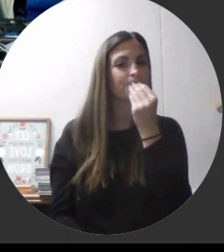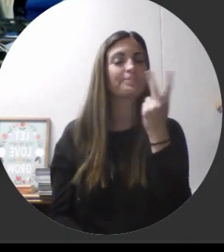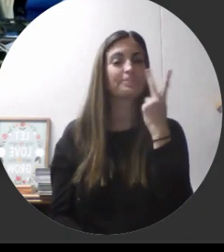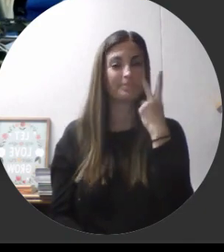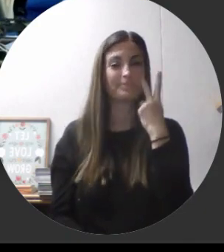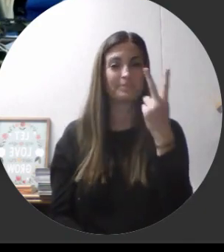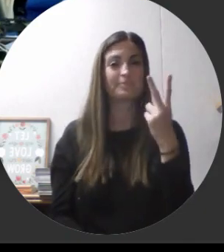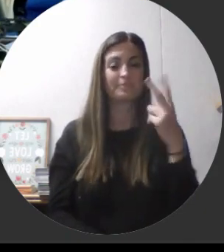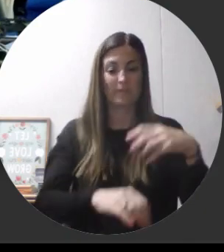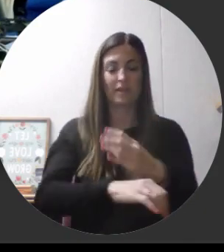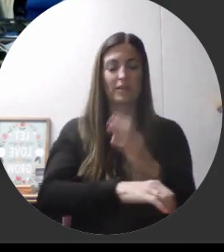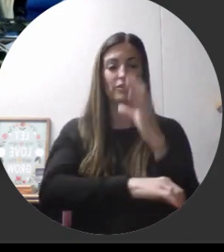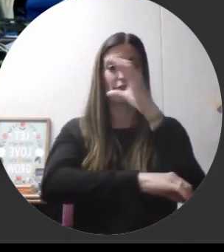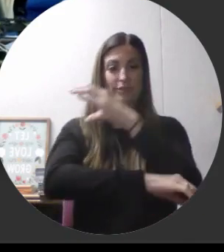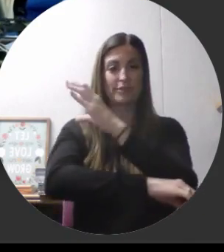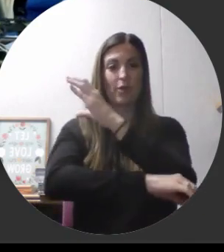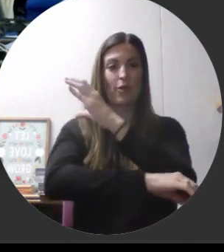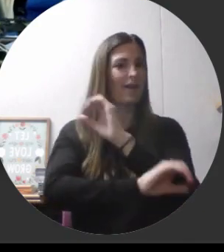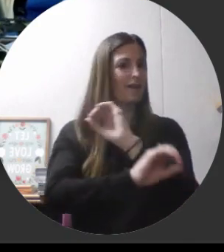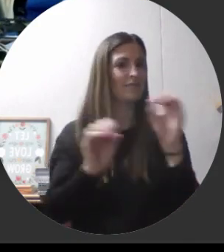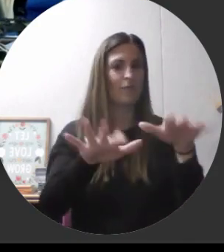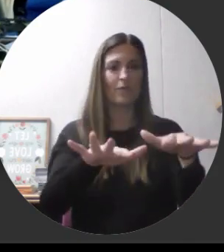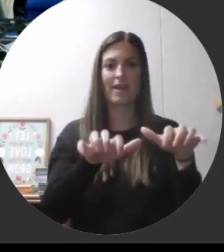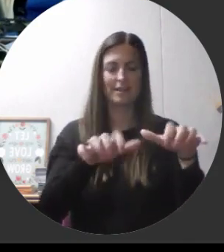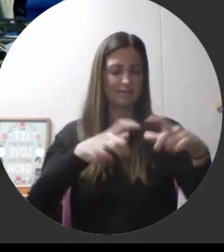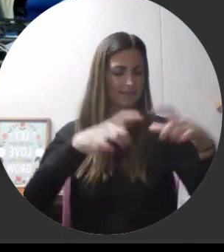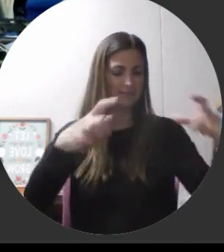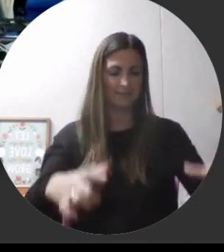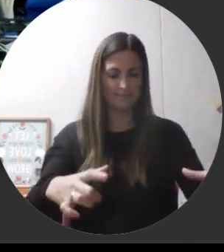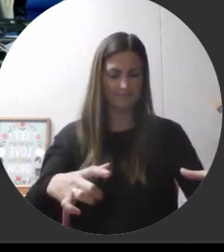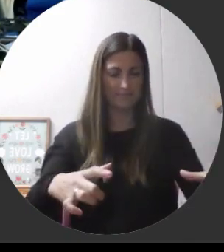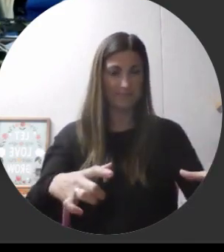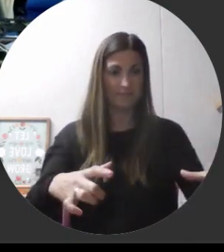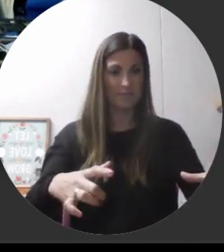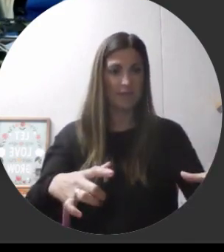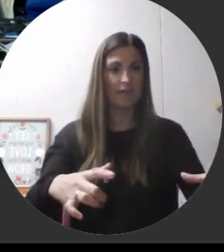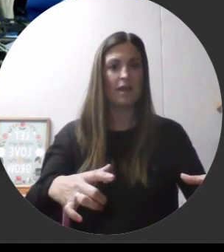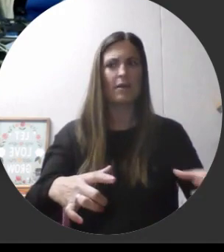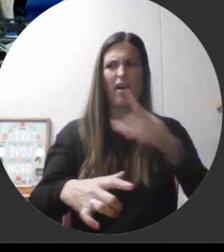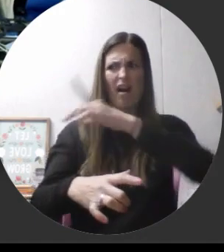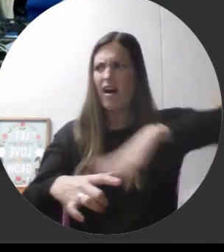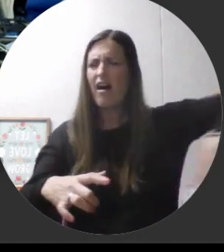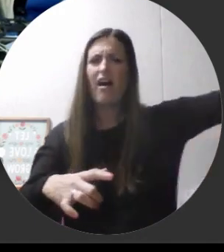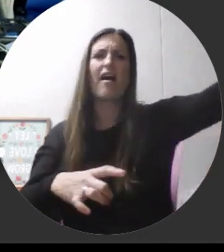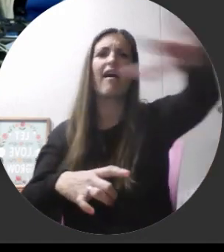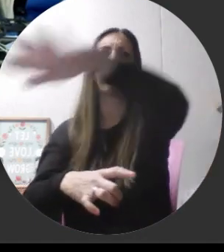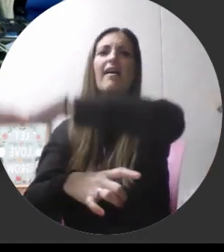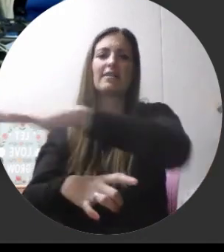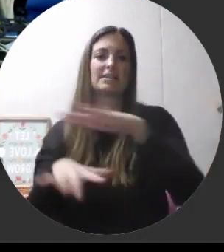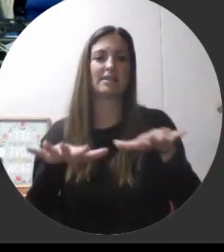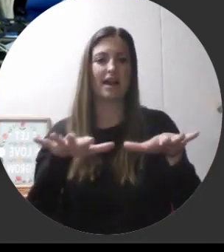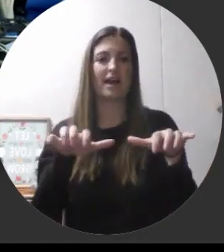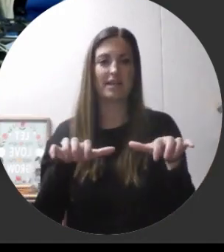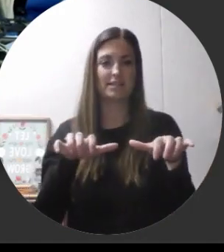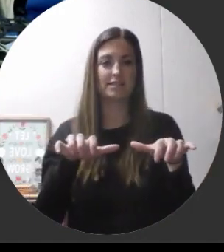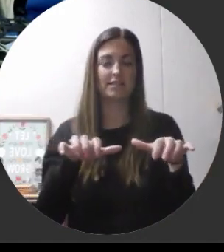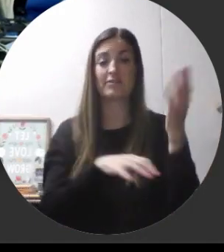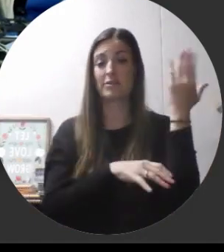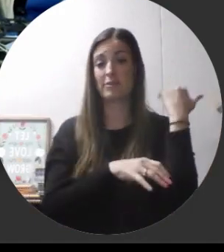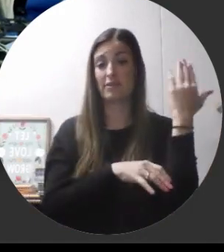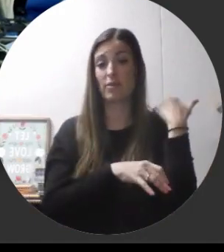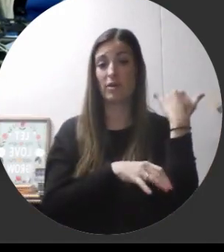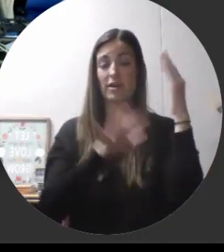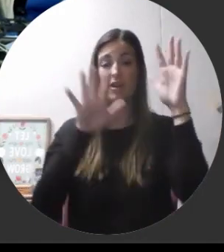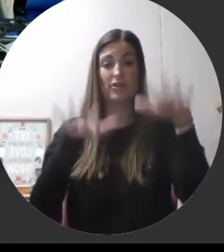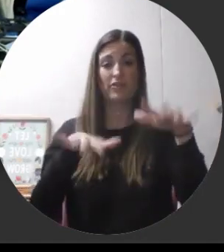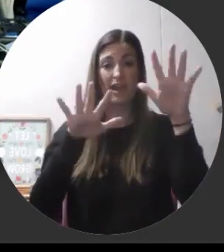Crusoe had kept the pond ice-free, paddling hungrily about. But everything else was ice-covered, for the previous afternoon's rain